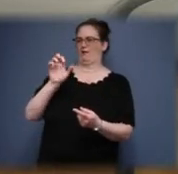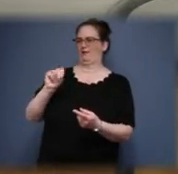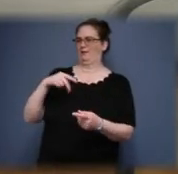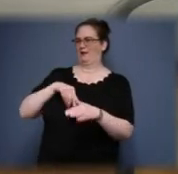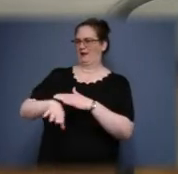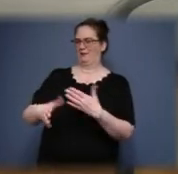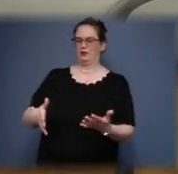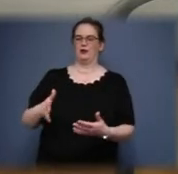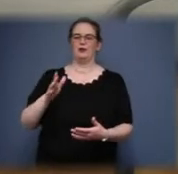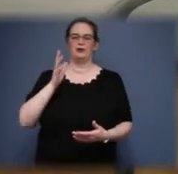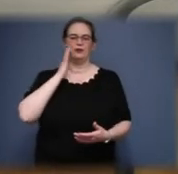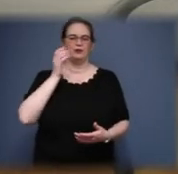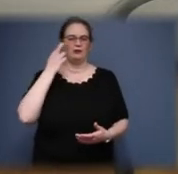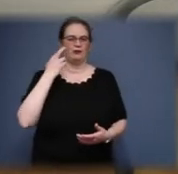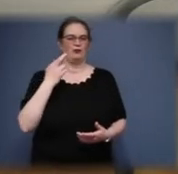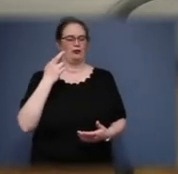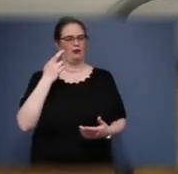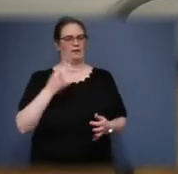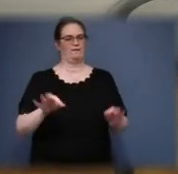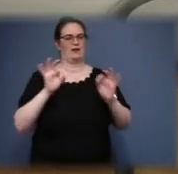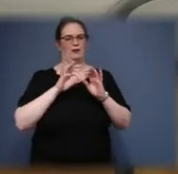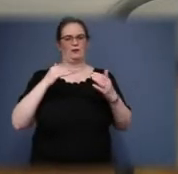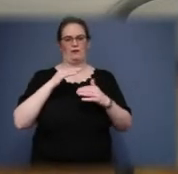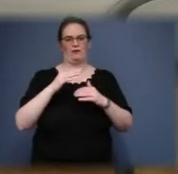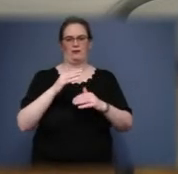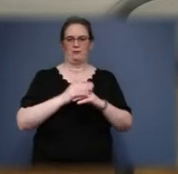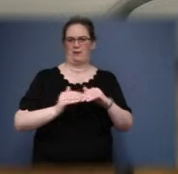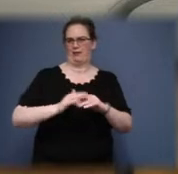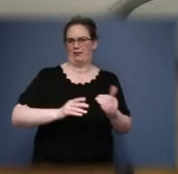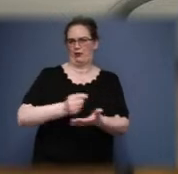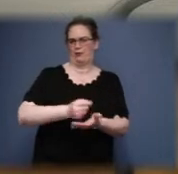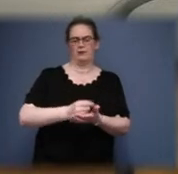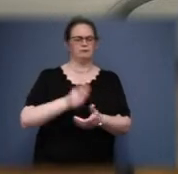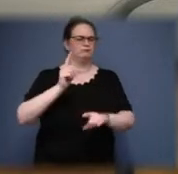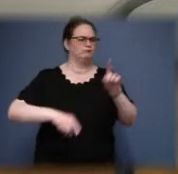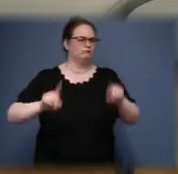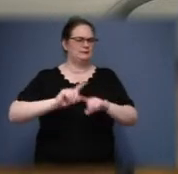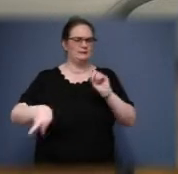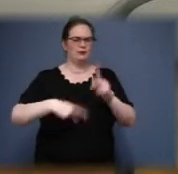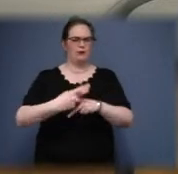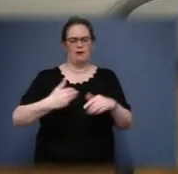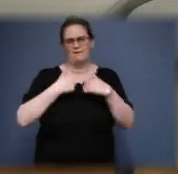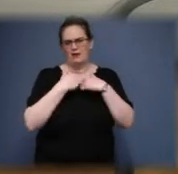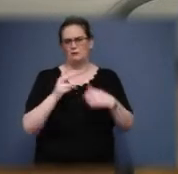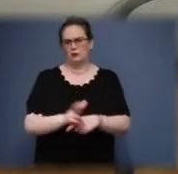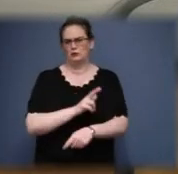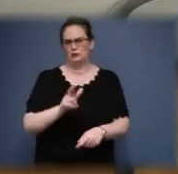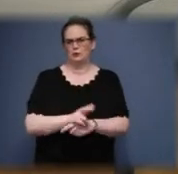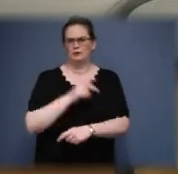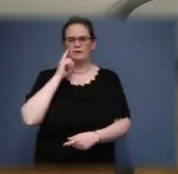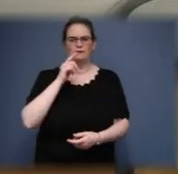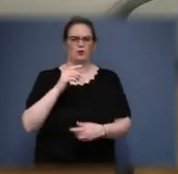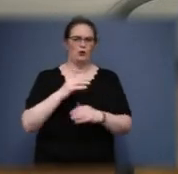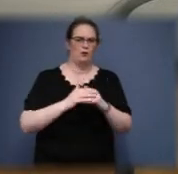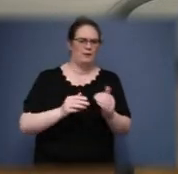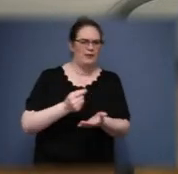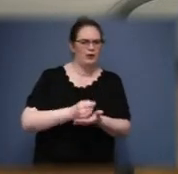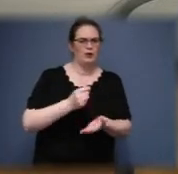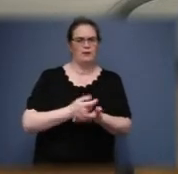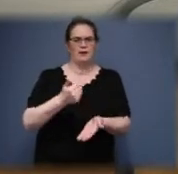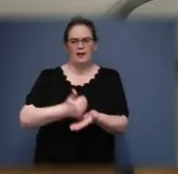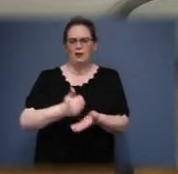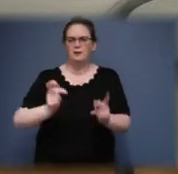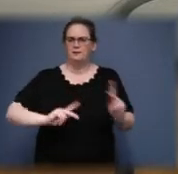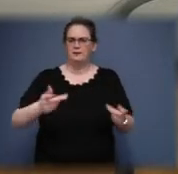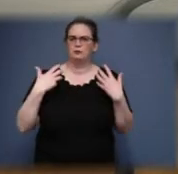The value of pet therapy, it's not just dogs. There's a bunch of animals that are used for pet therapy and helping